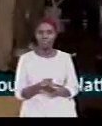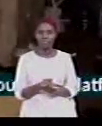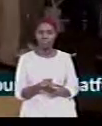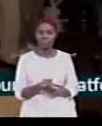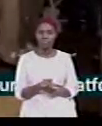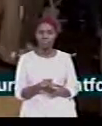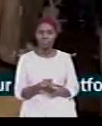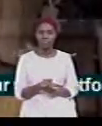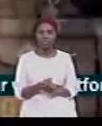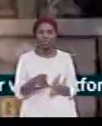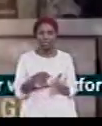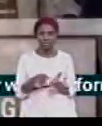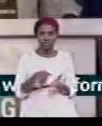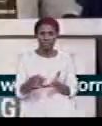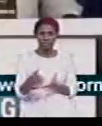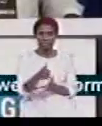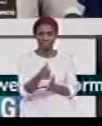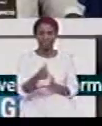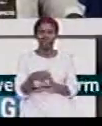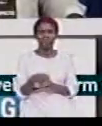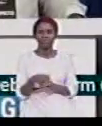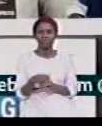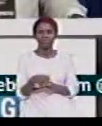Check up and begin to come forward.